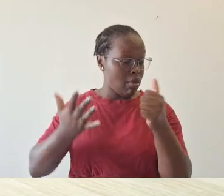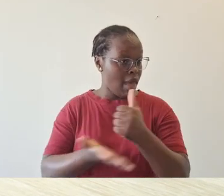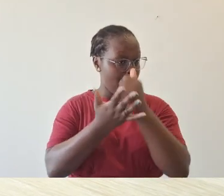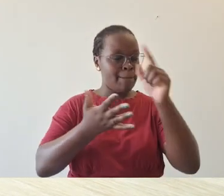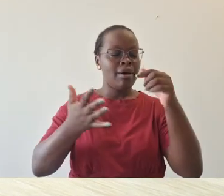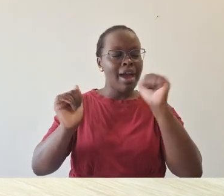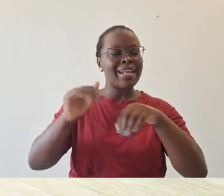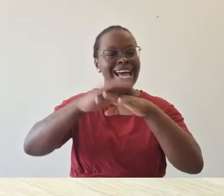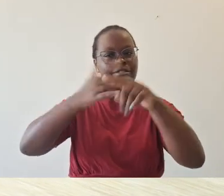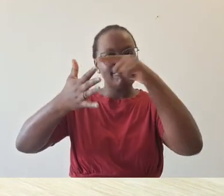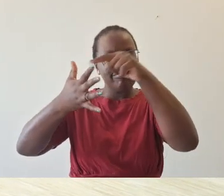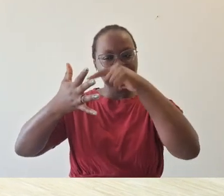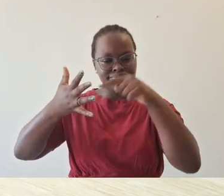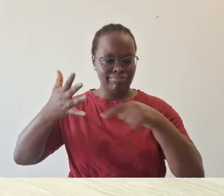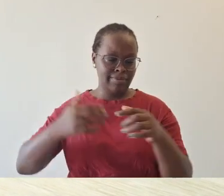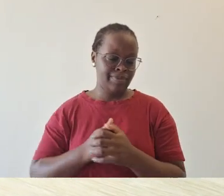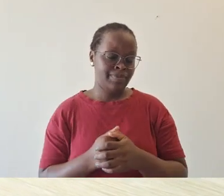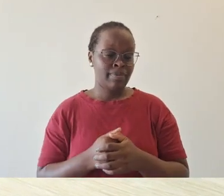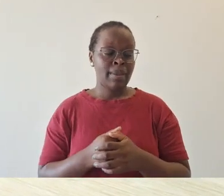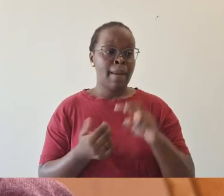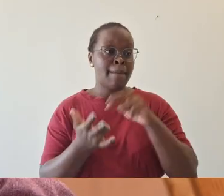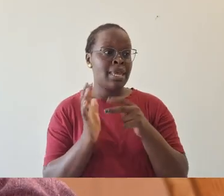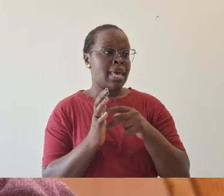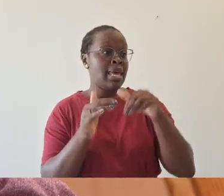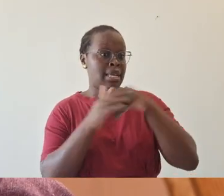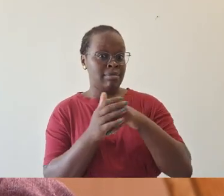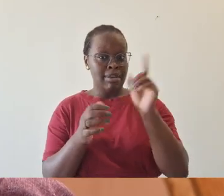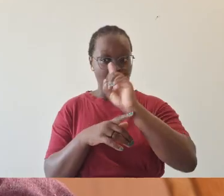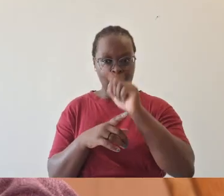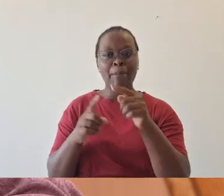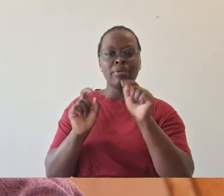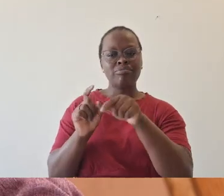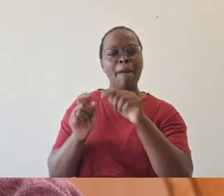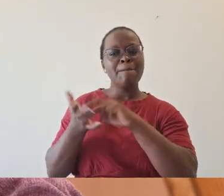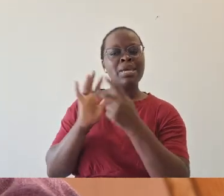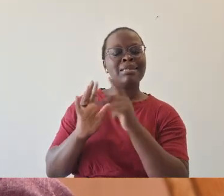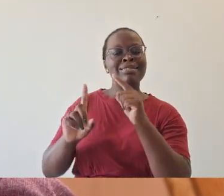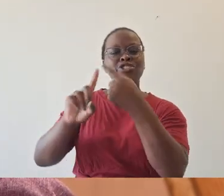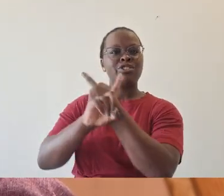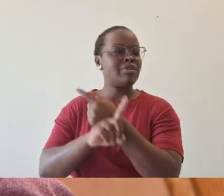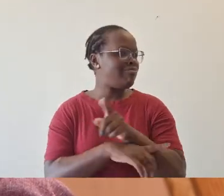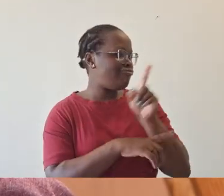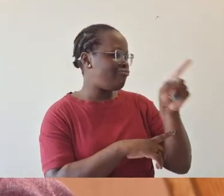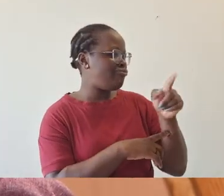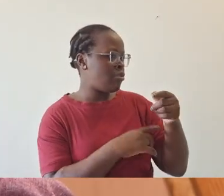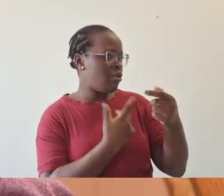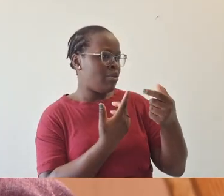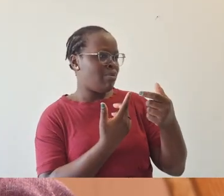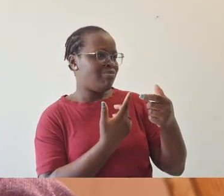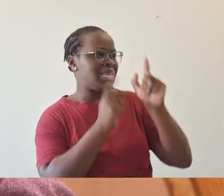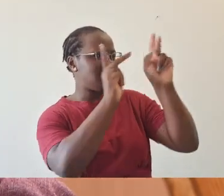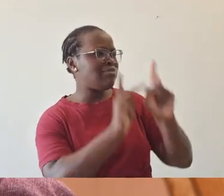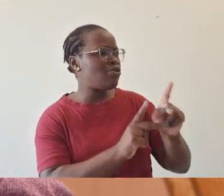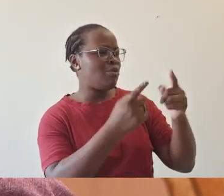in and figure out how do we come in. And the personas vary. In an urban context, your parent leaves home at 5 a.m., it's probably back at 9 p.m. in the